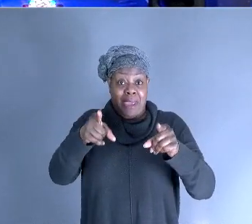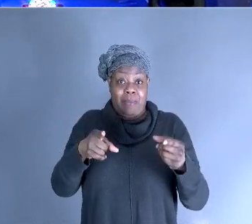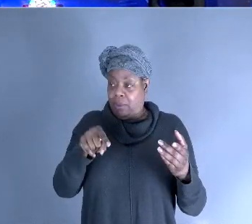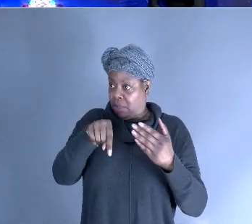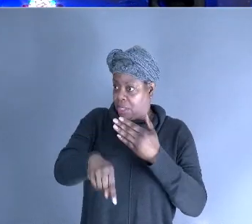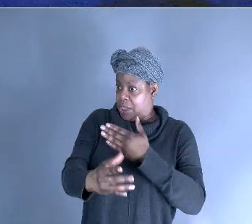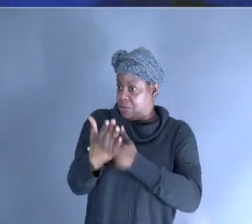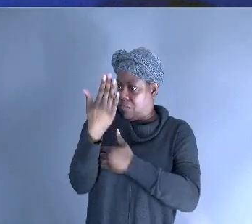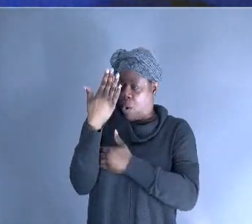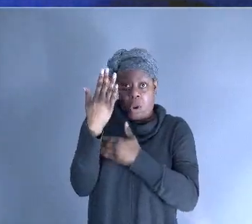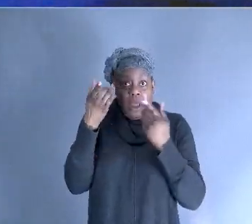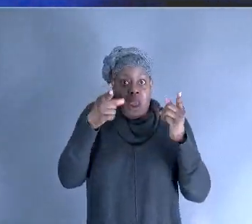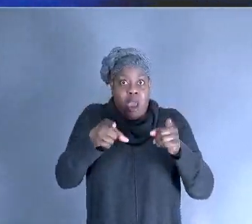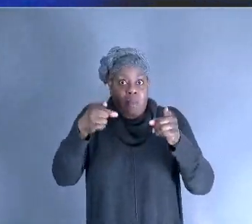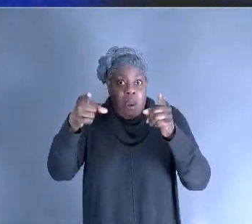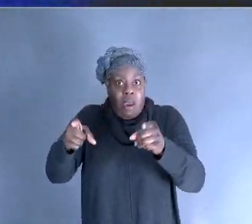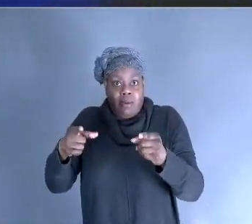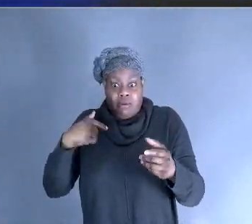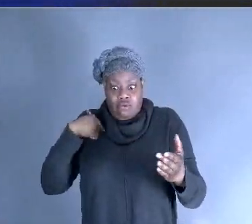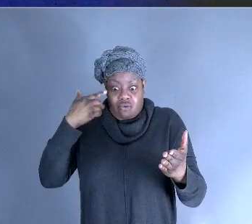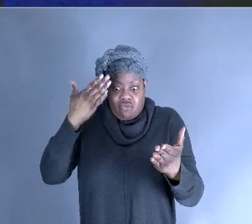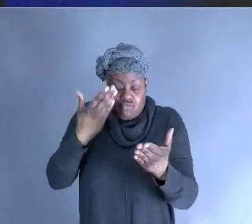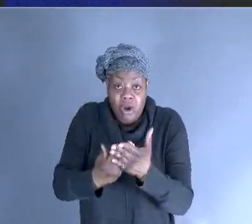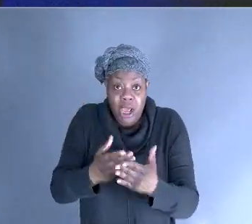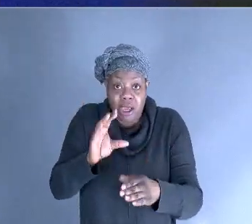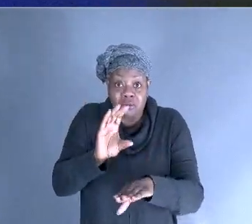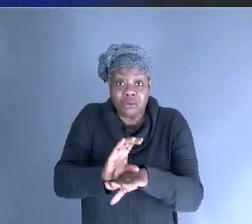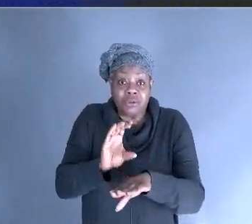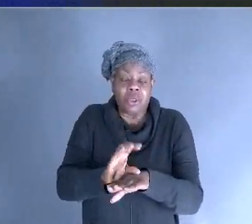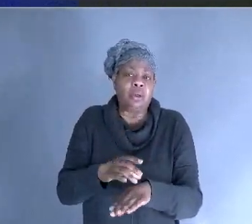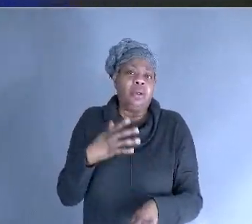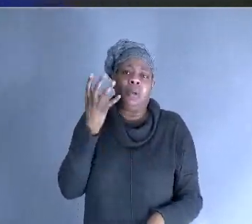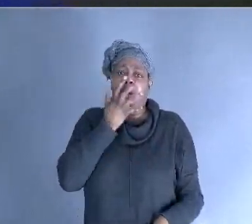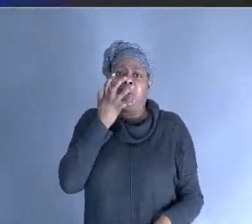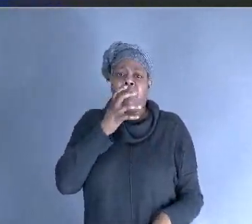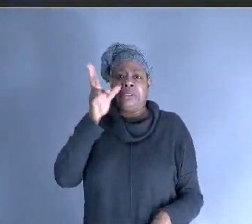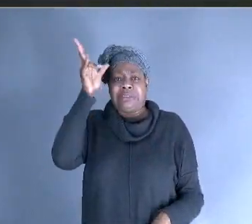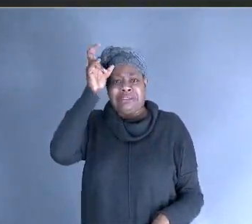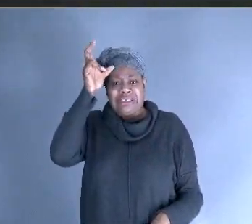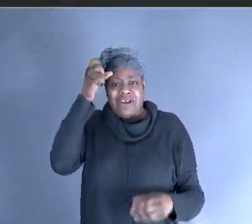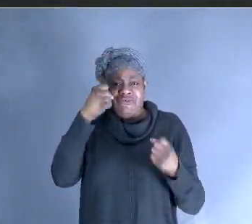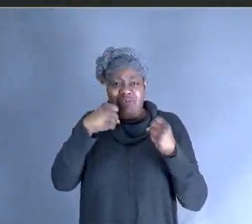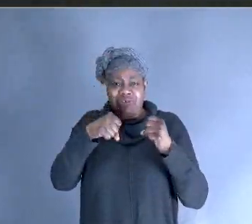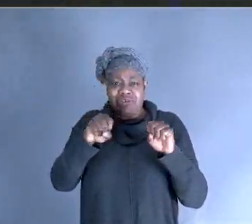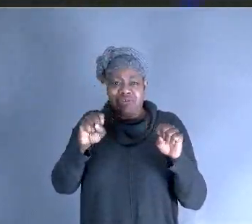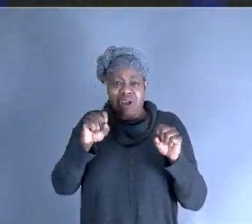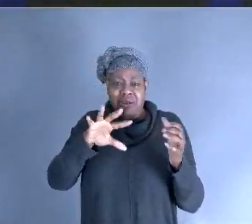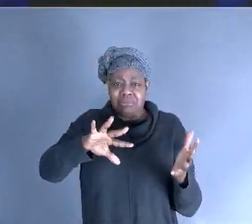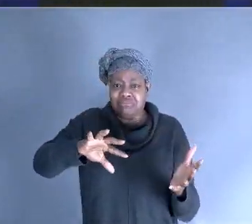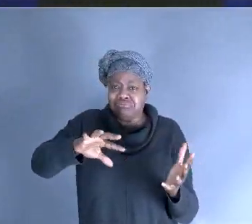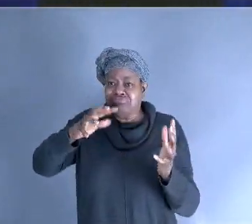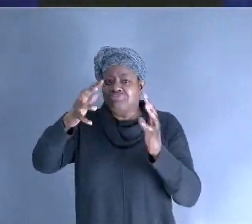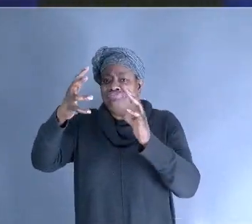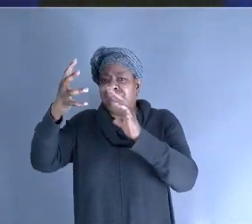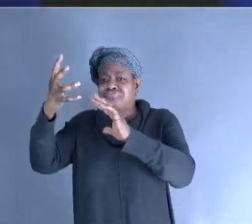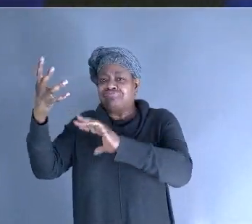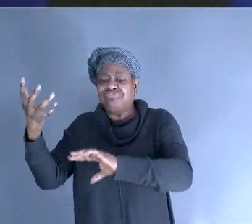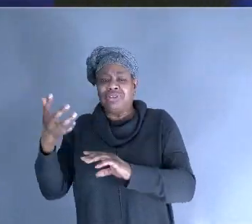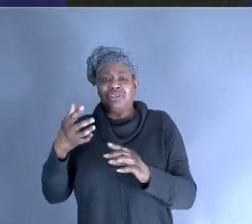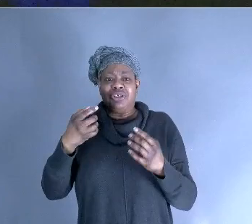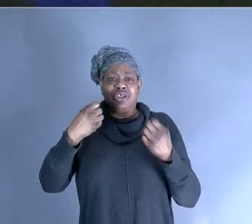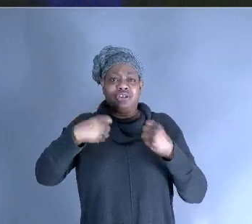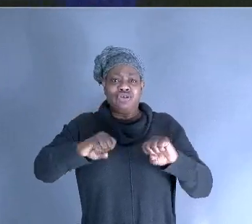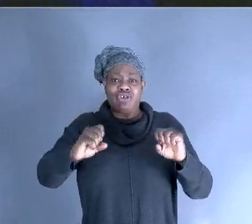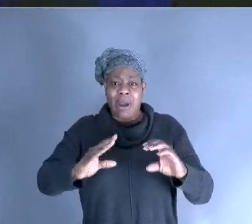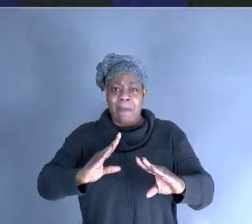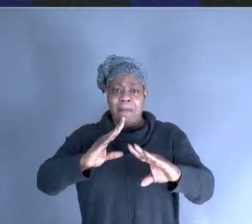the devil tried it, tried to keep me from coming into the house of God.